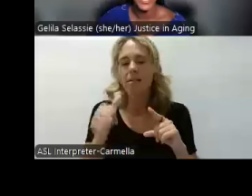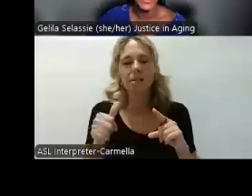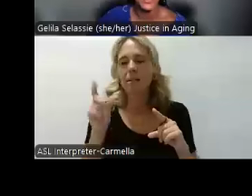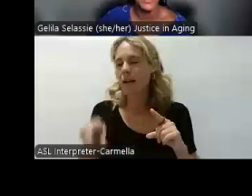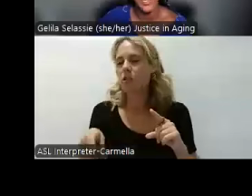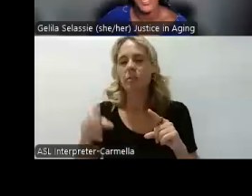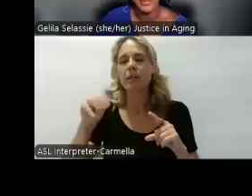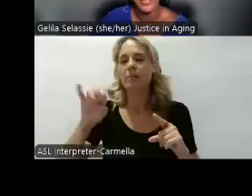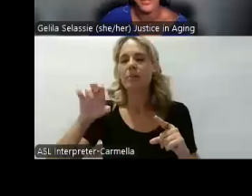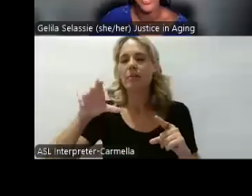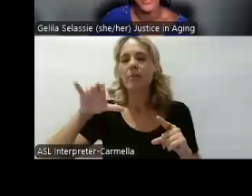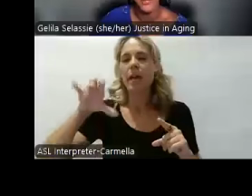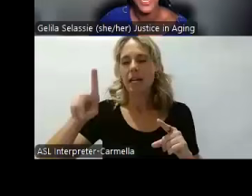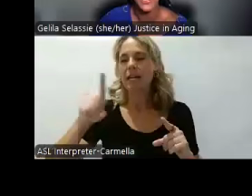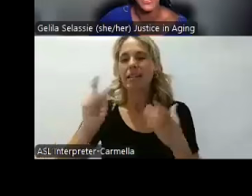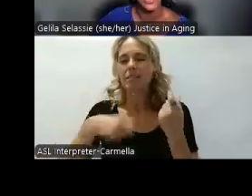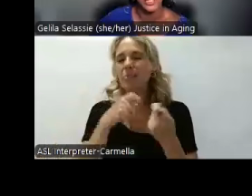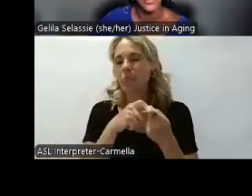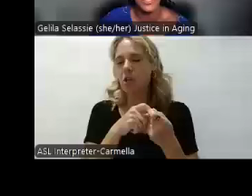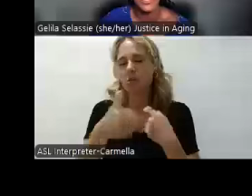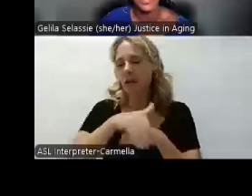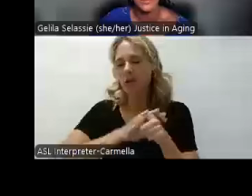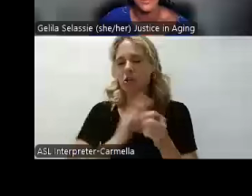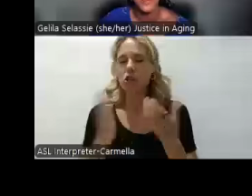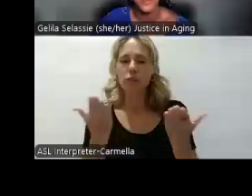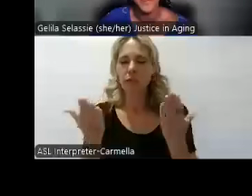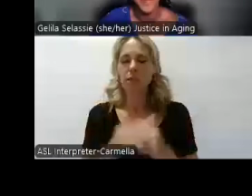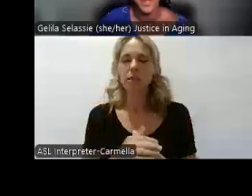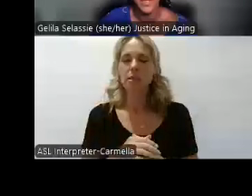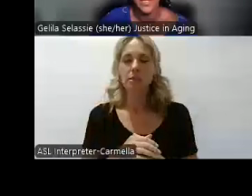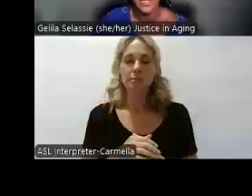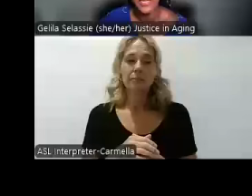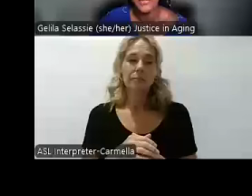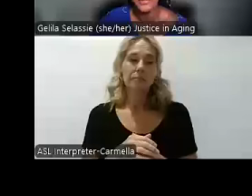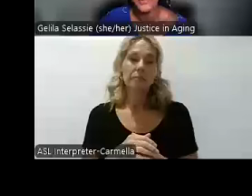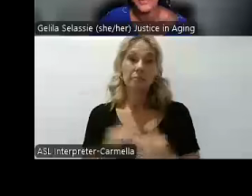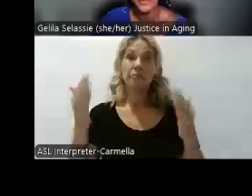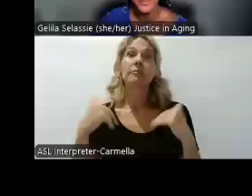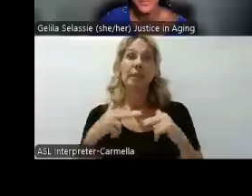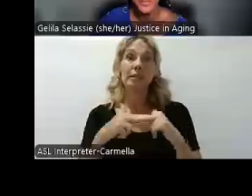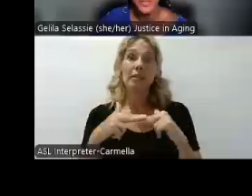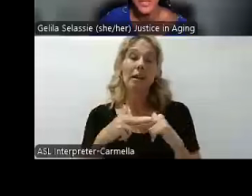be Medicaid specific or Medicaid covered services. Next slide.